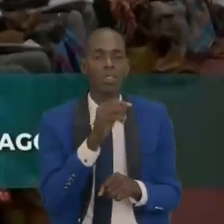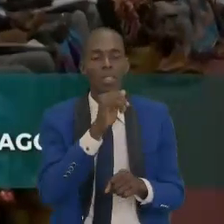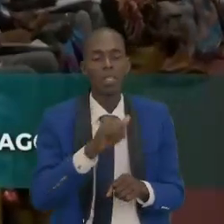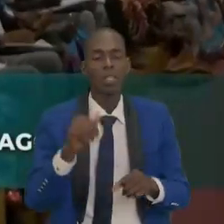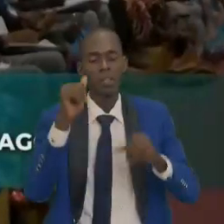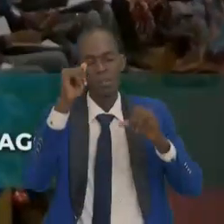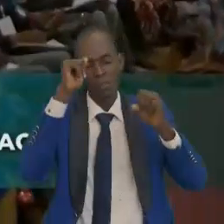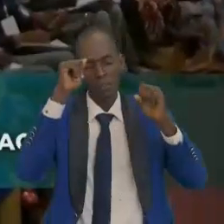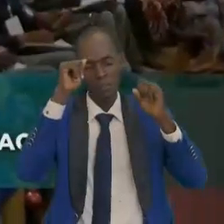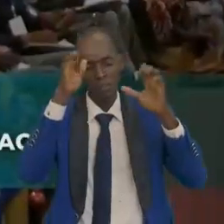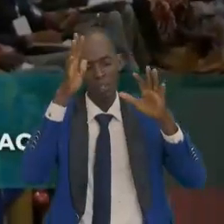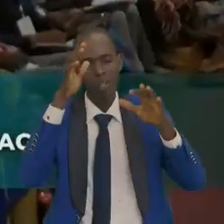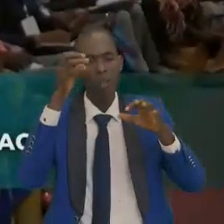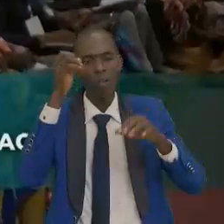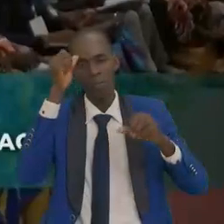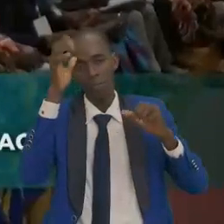many nations